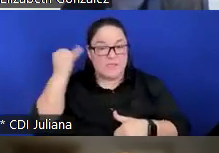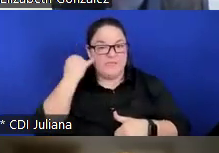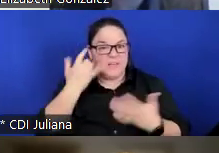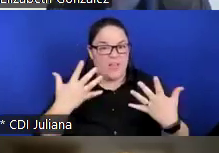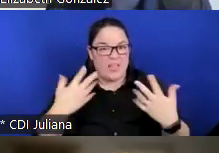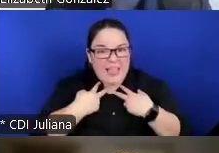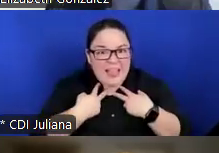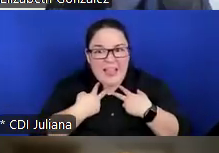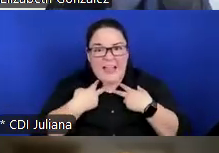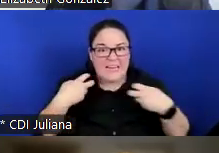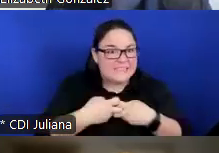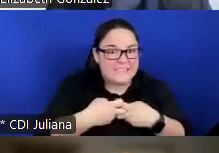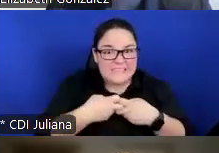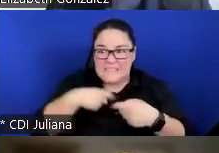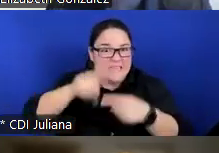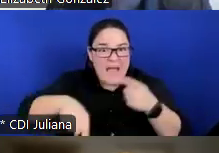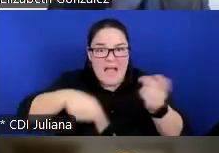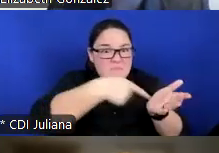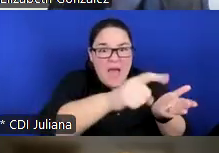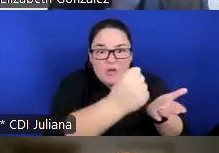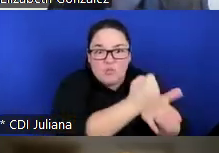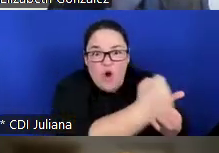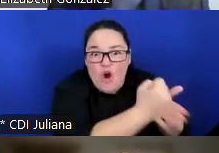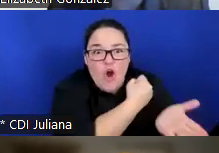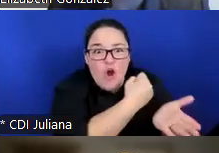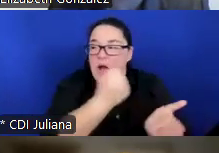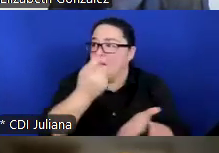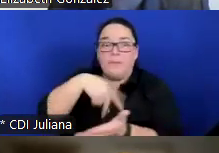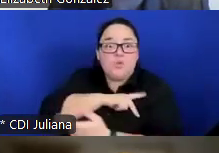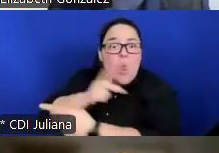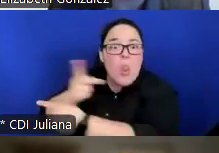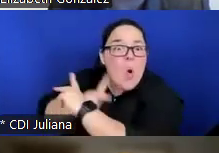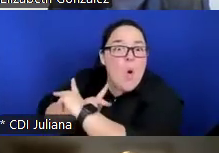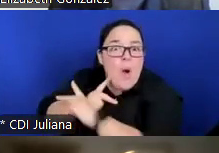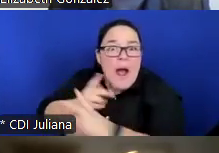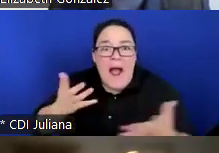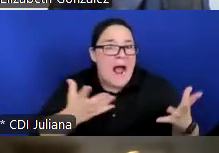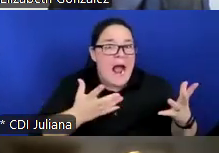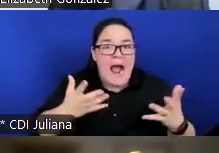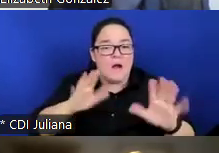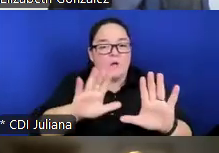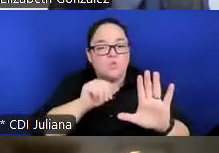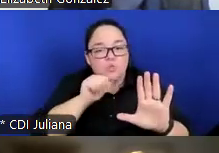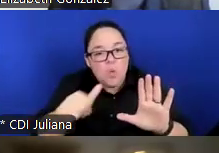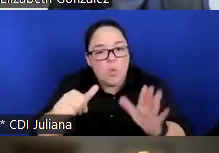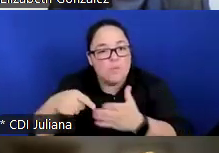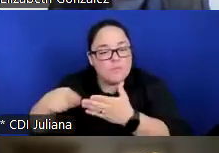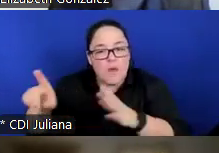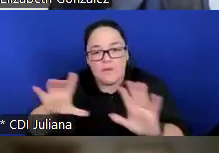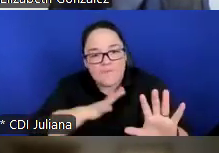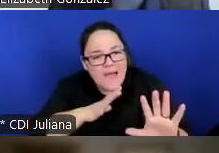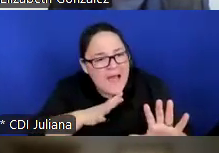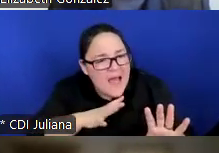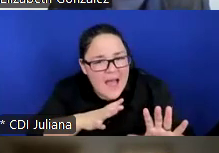loans, don't. There are state and federal laws that can protect